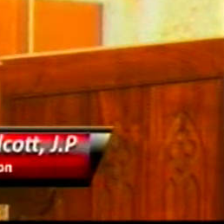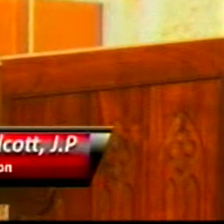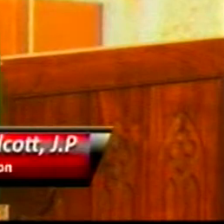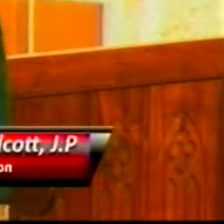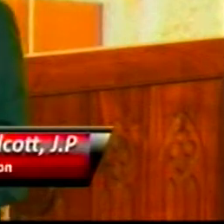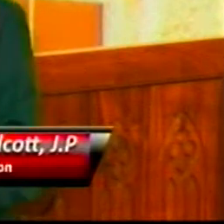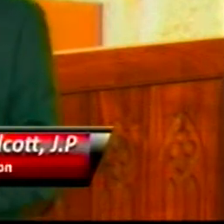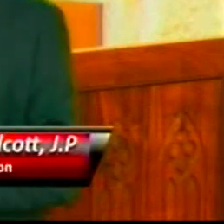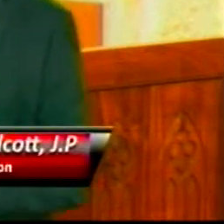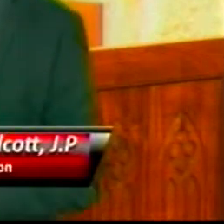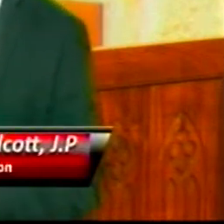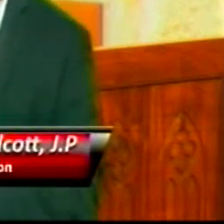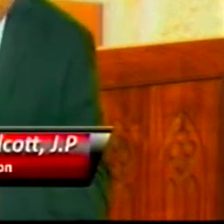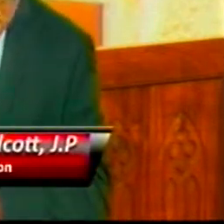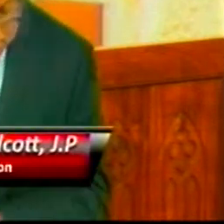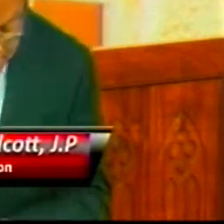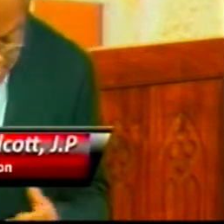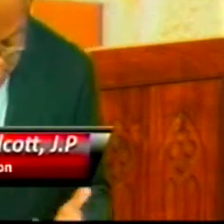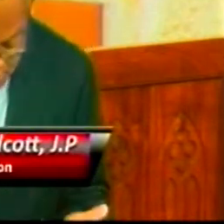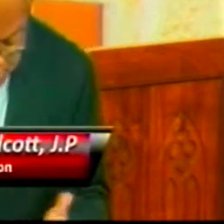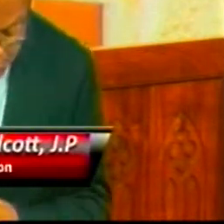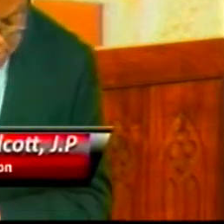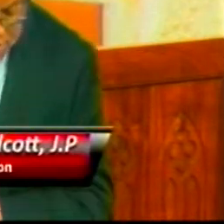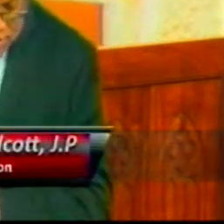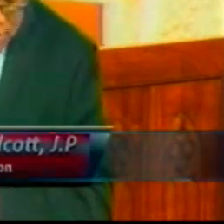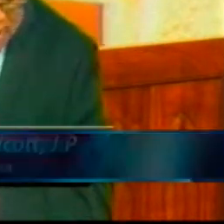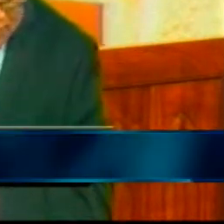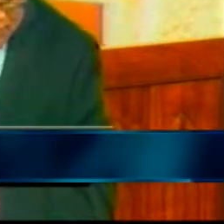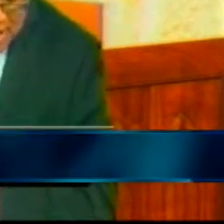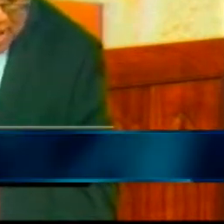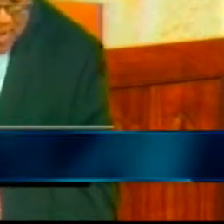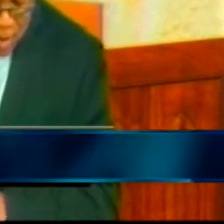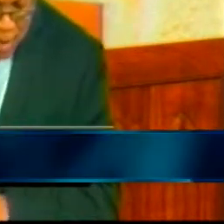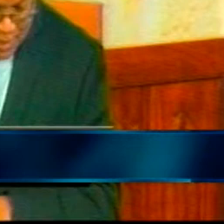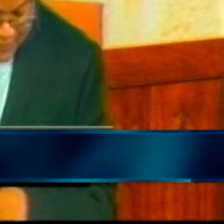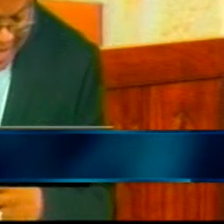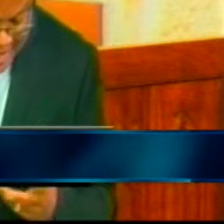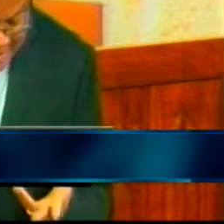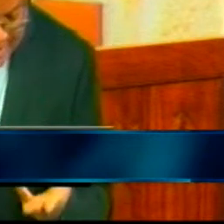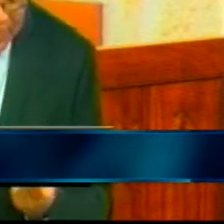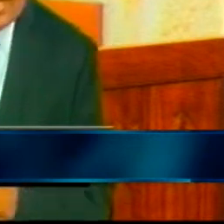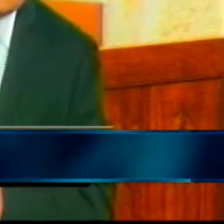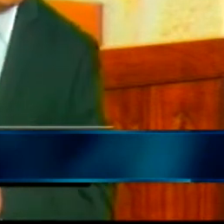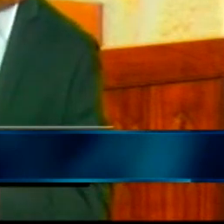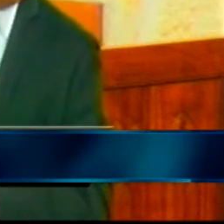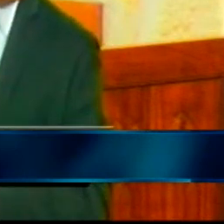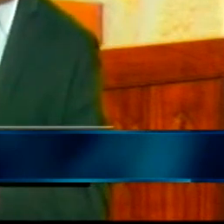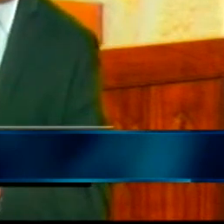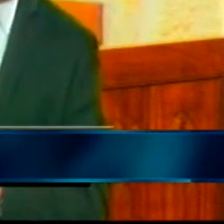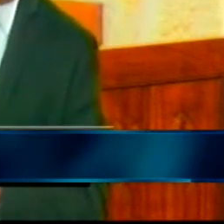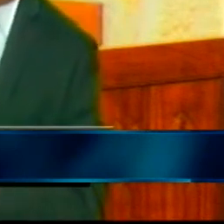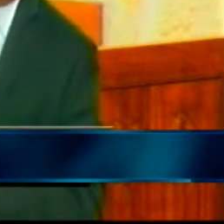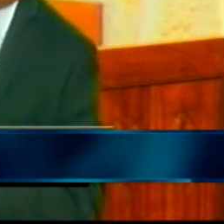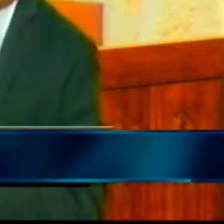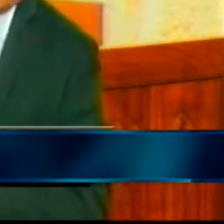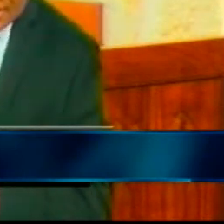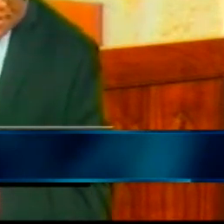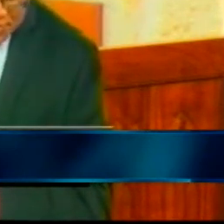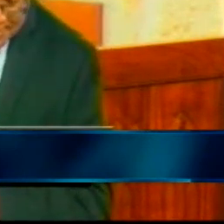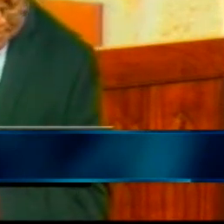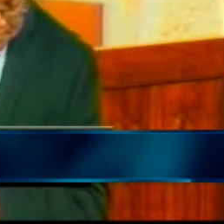bring down, those perpetrators and those persons who have brought violence and violent activities to the citizens of